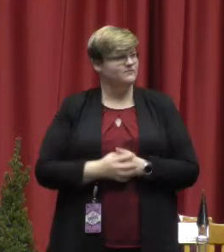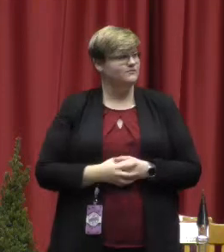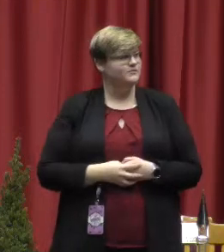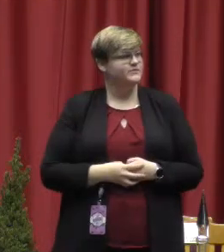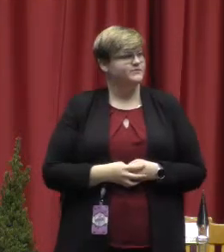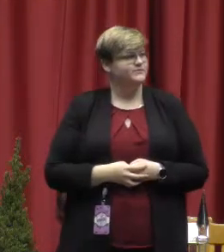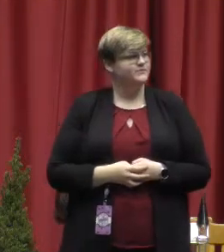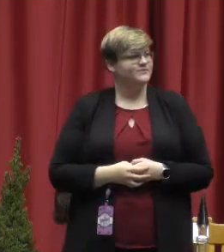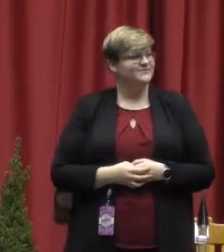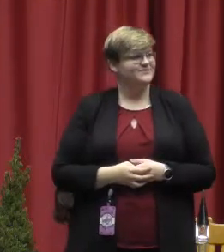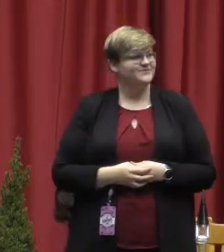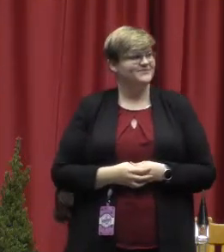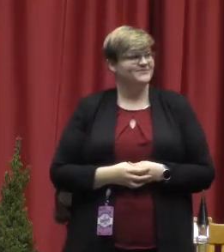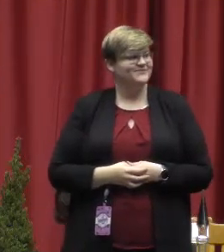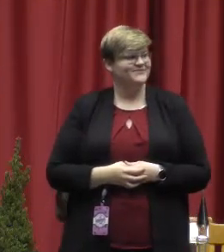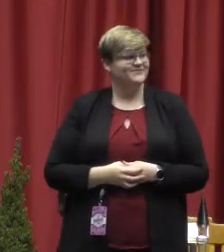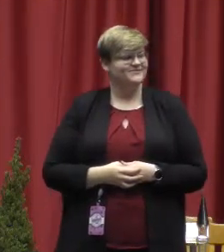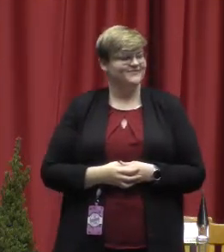Yes!